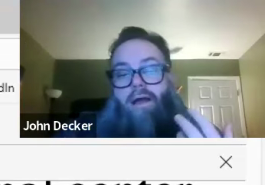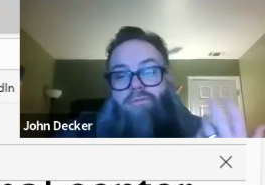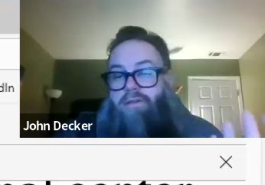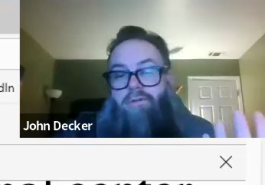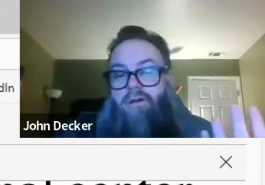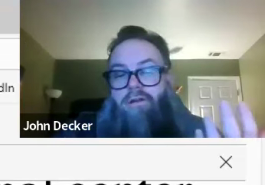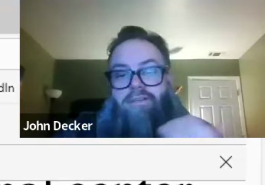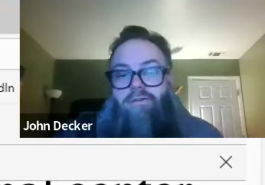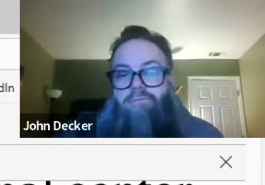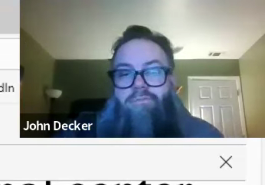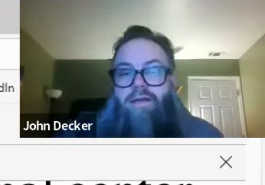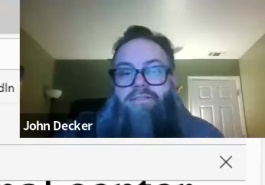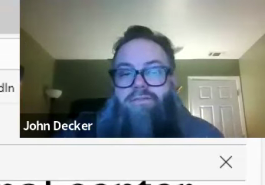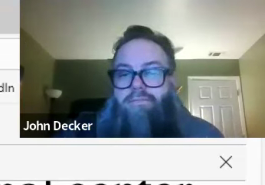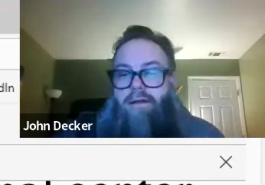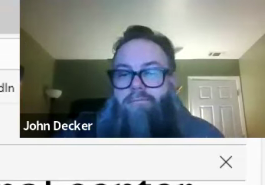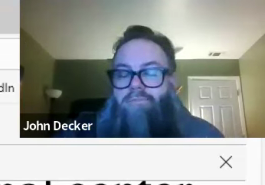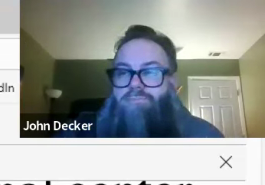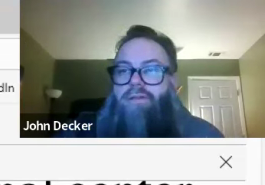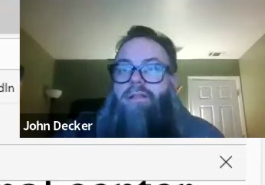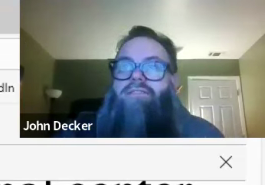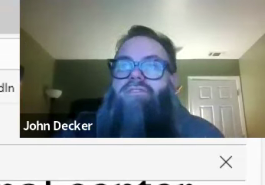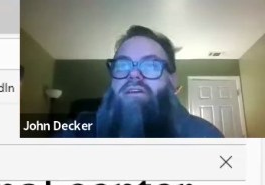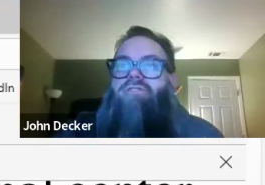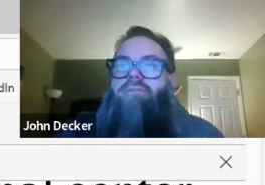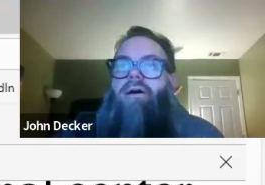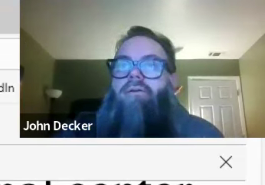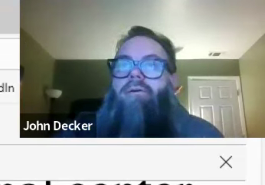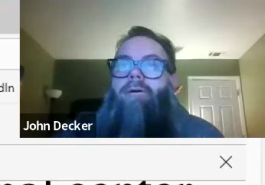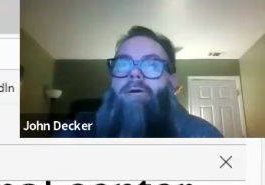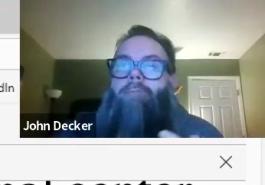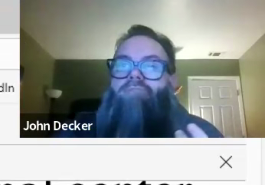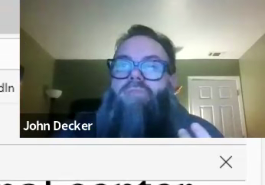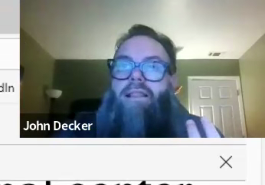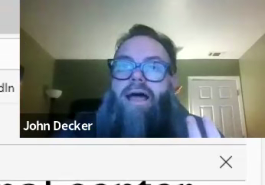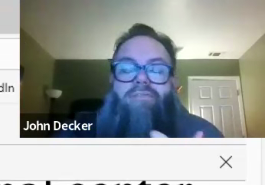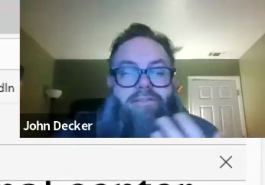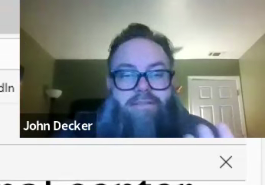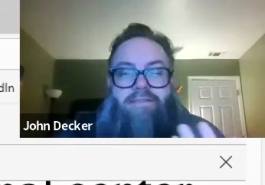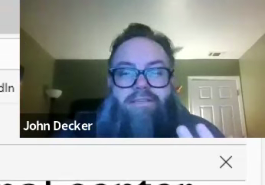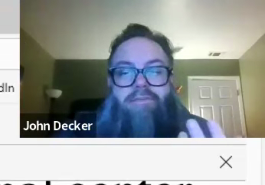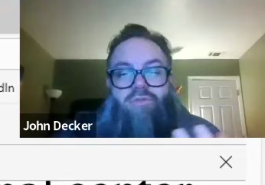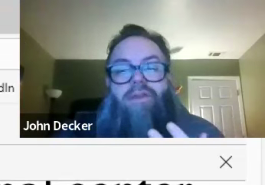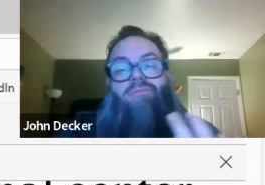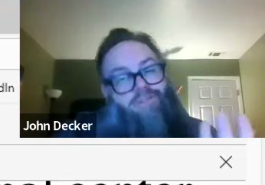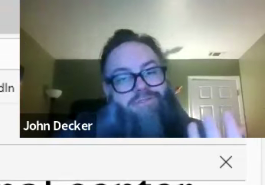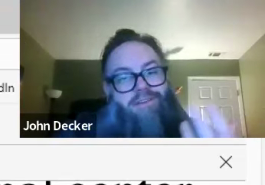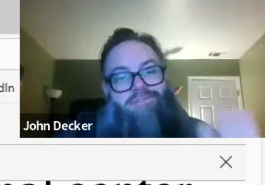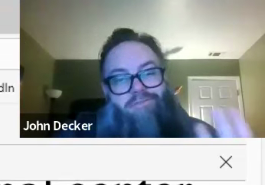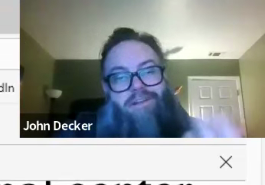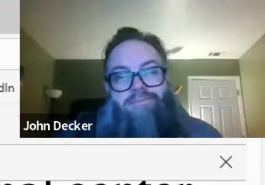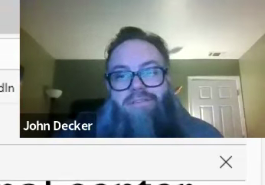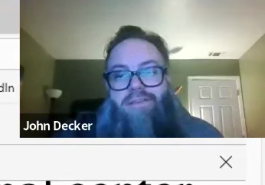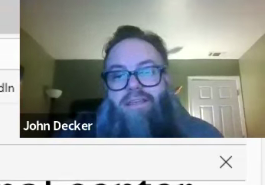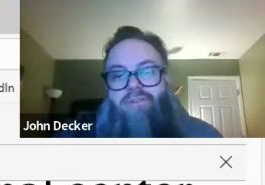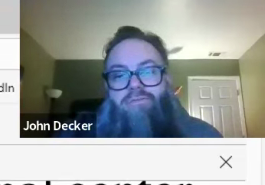And I will say very honestly from you guys, there's been lots of discussions about a lack of consistency between regional